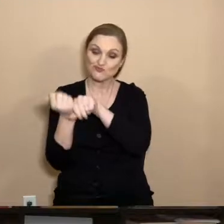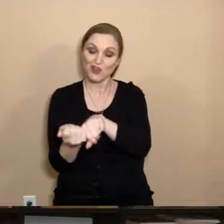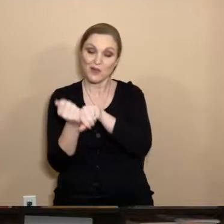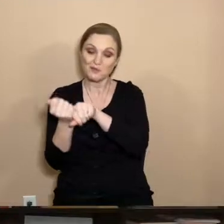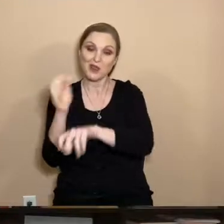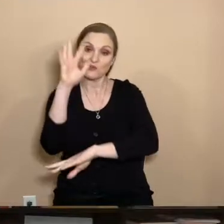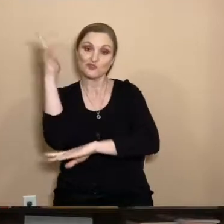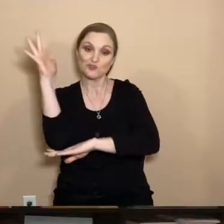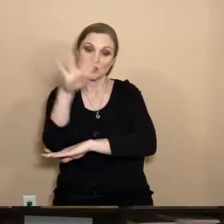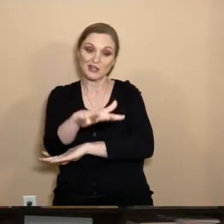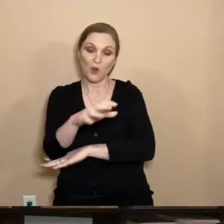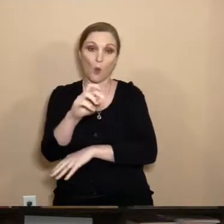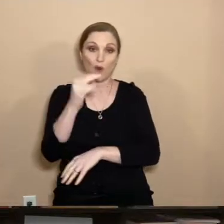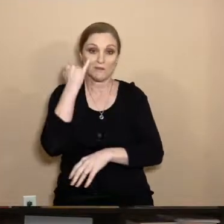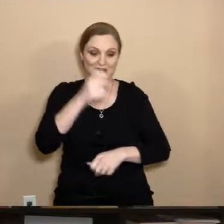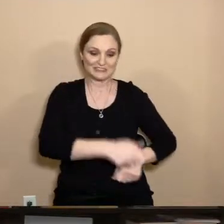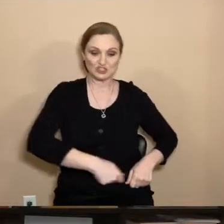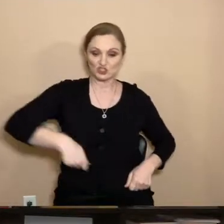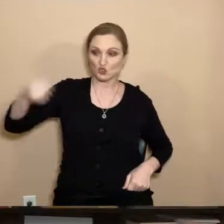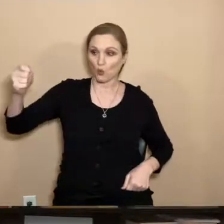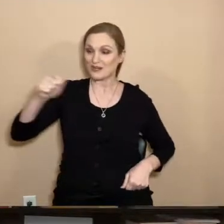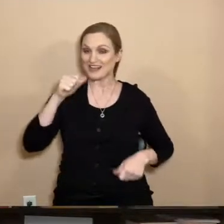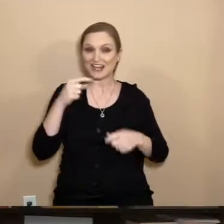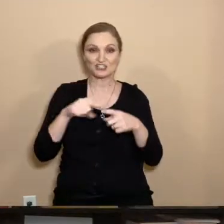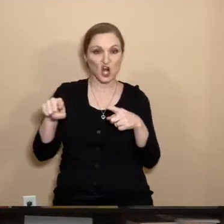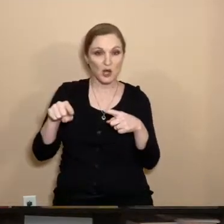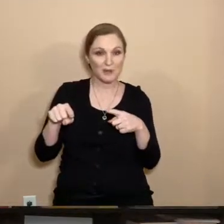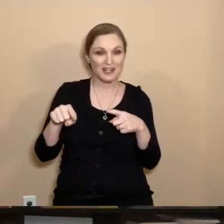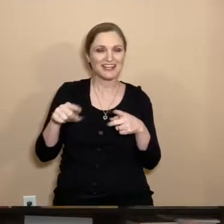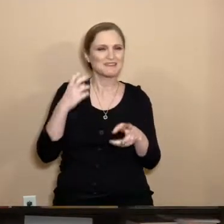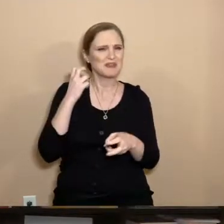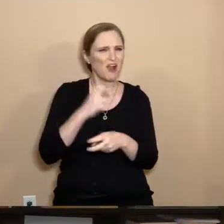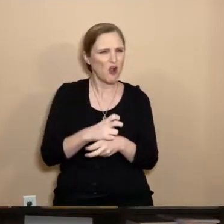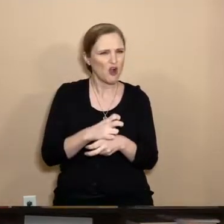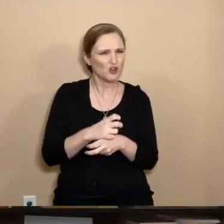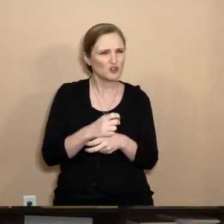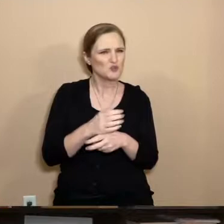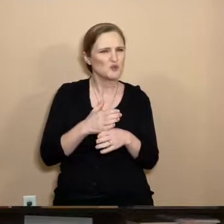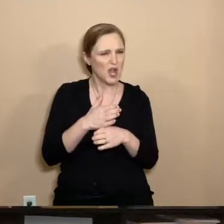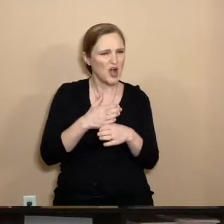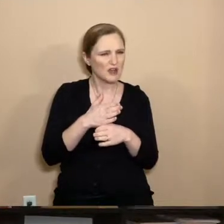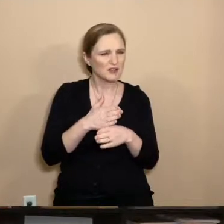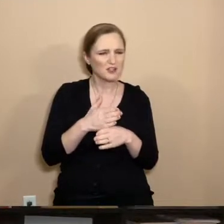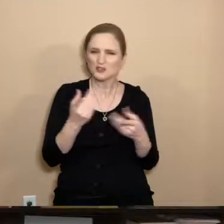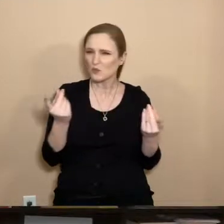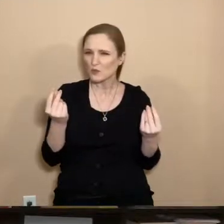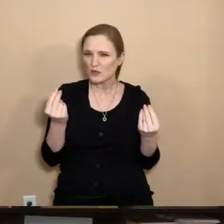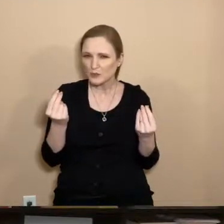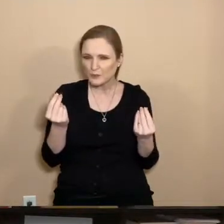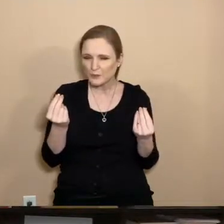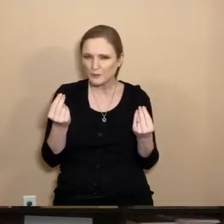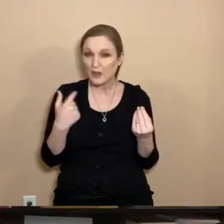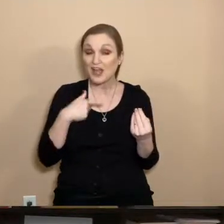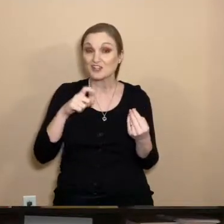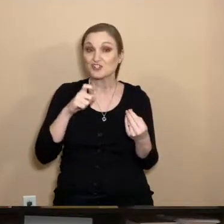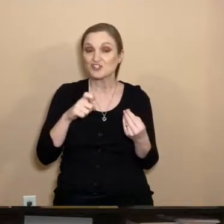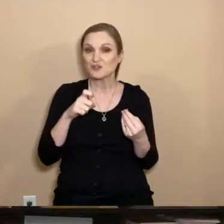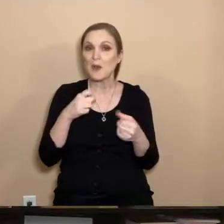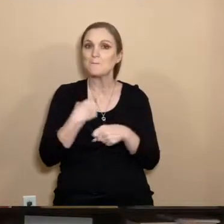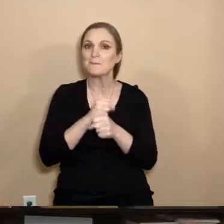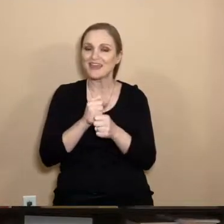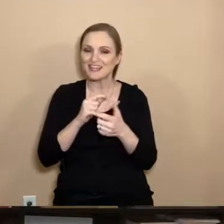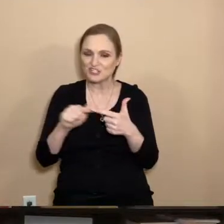tree. Or if my sword is blunt, it's going to take me it's going to be a whole lot harder to cut. So what should I do instead? I should sharpen it. I